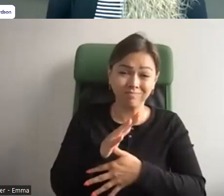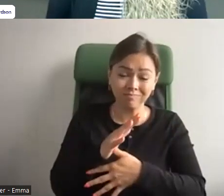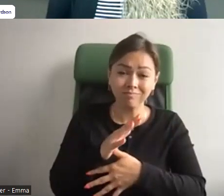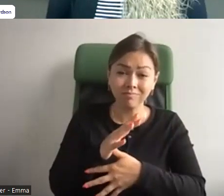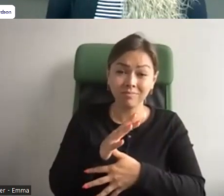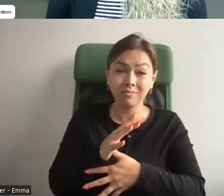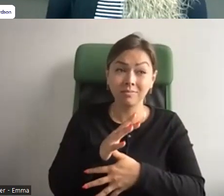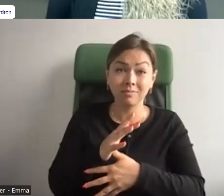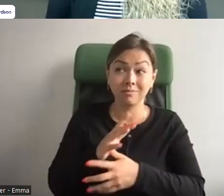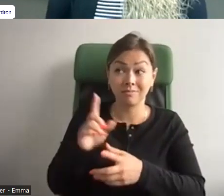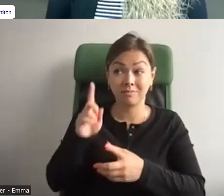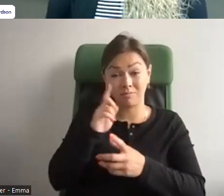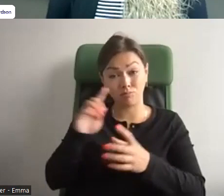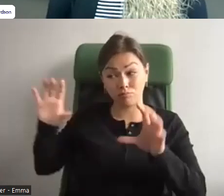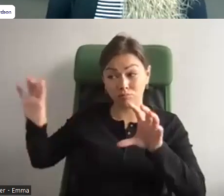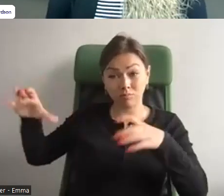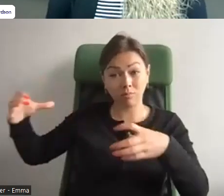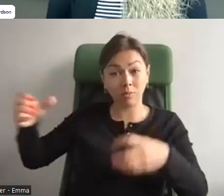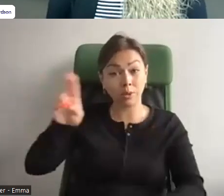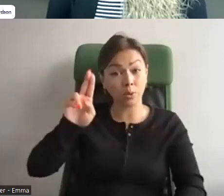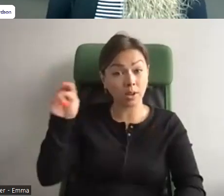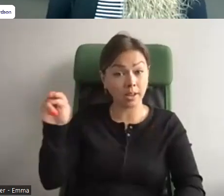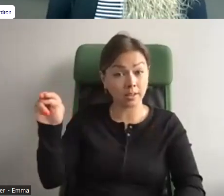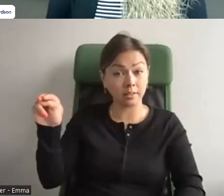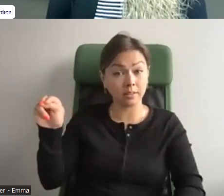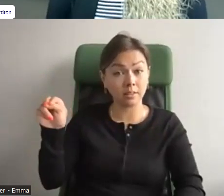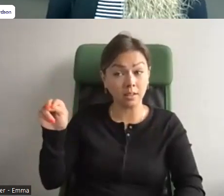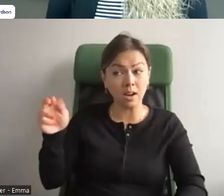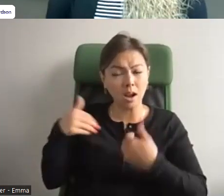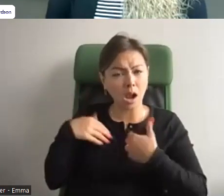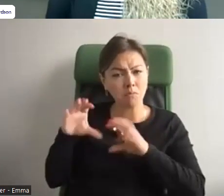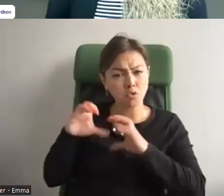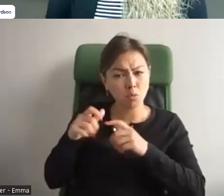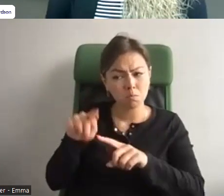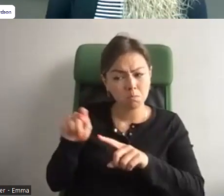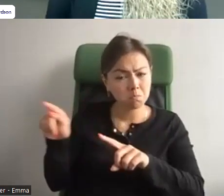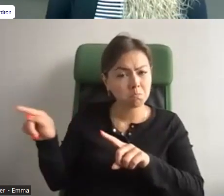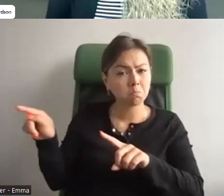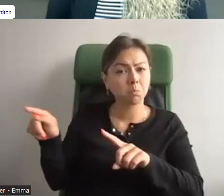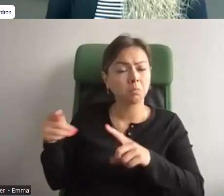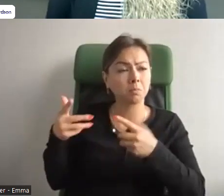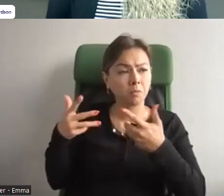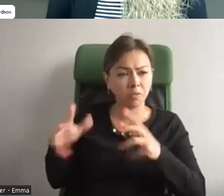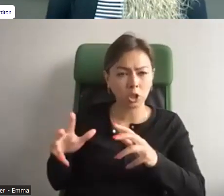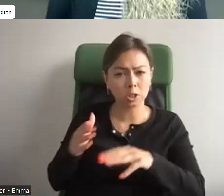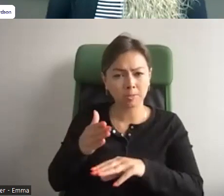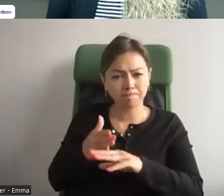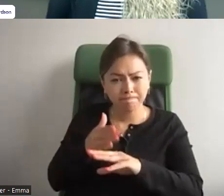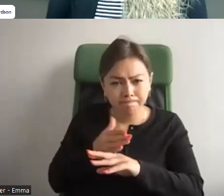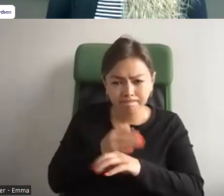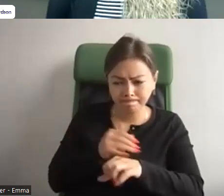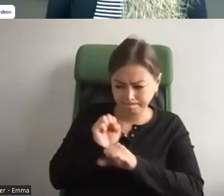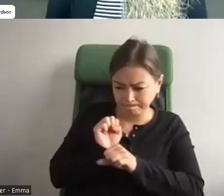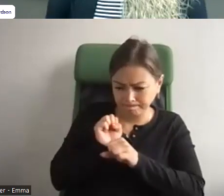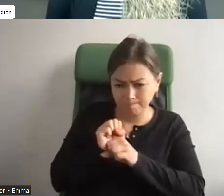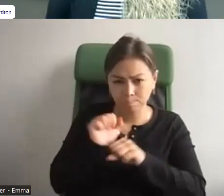the UN, there are groups that have been working on this very, I would say, very intensely.